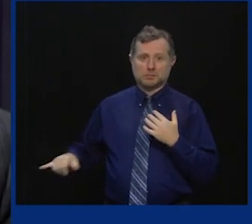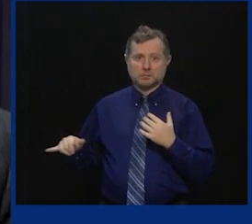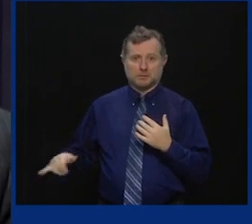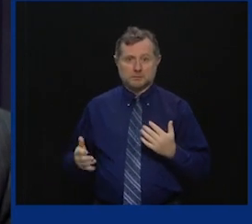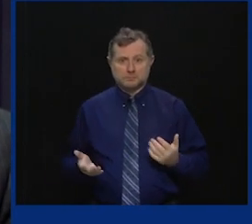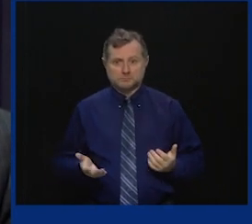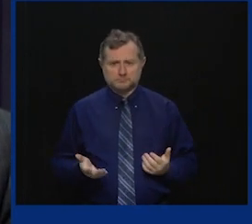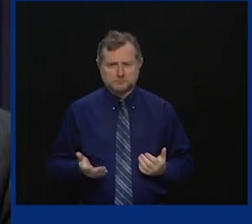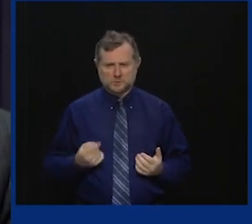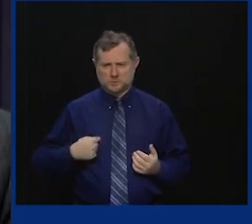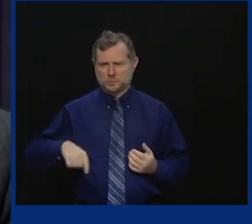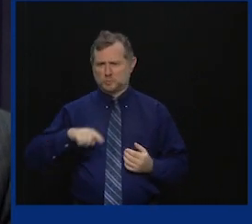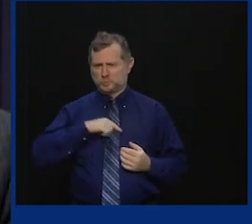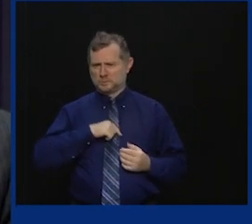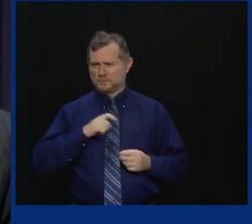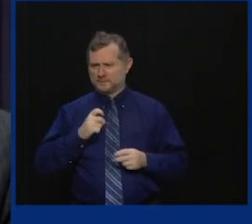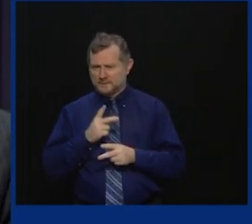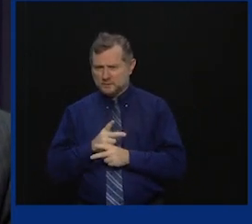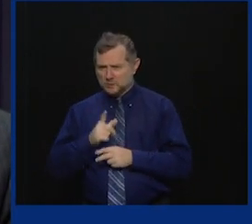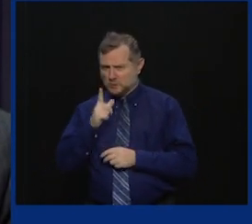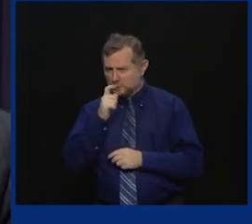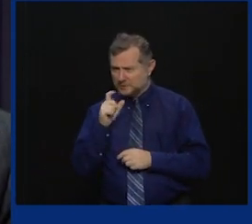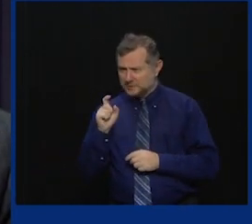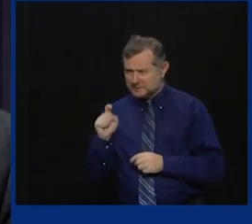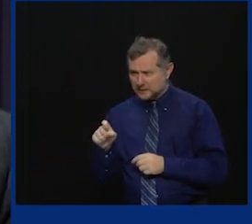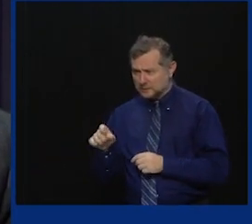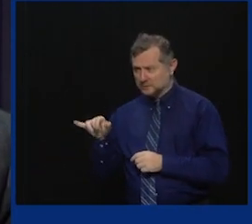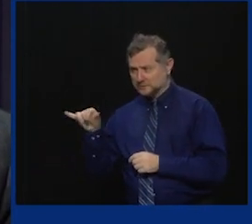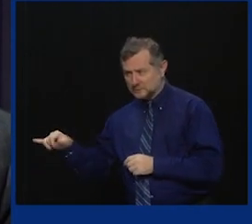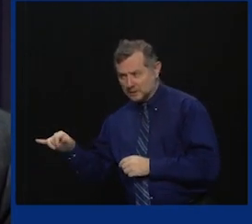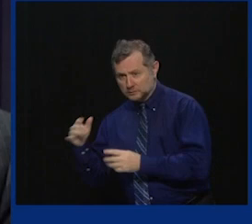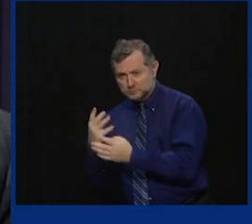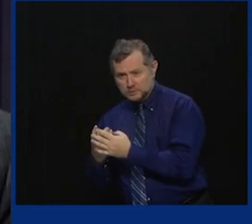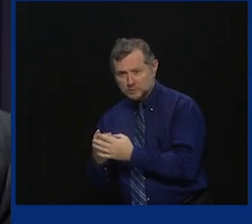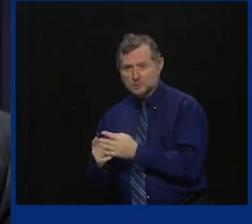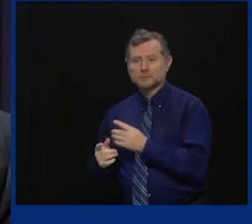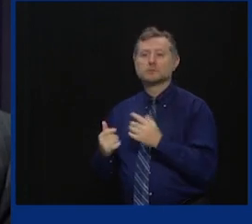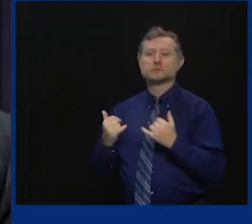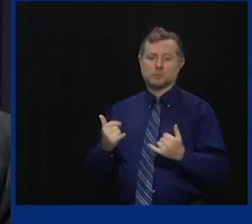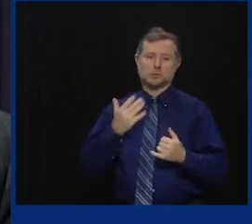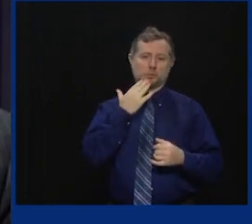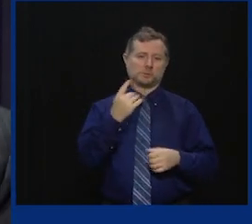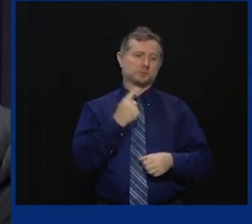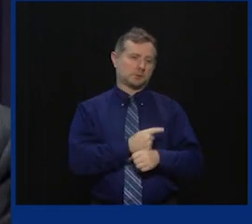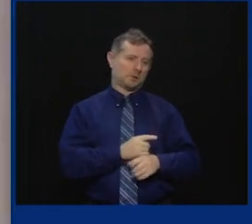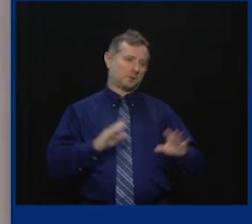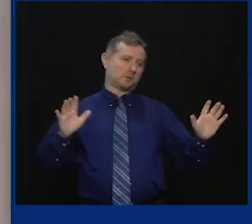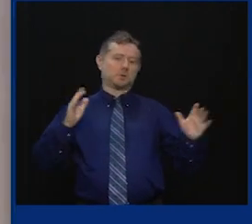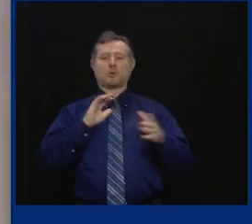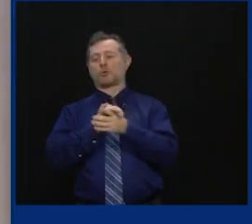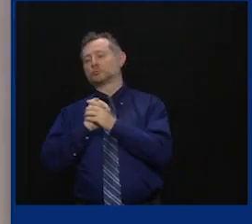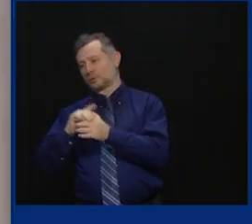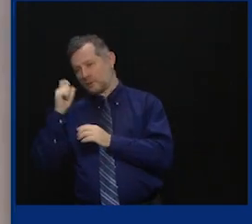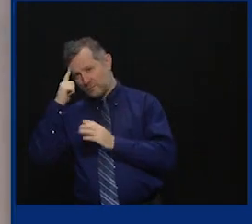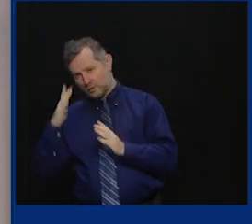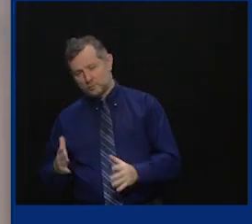needs to be in prison, that's a good day for all of us. So, Governor, congratulations. Thank you.